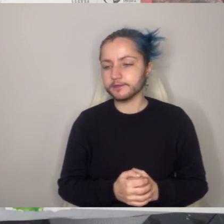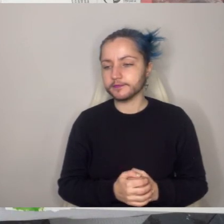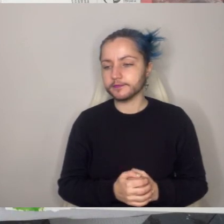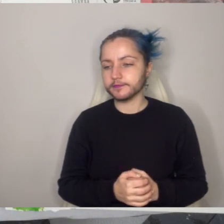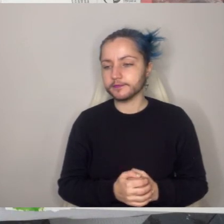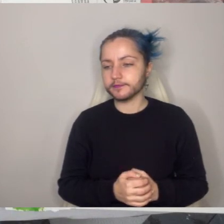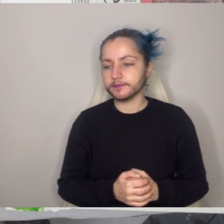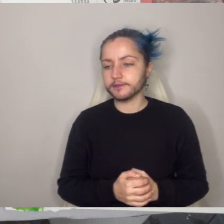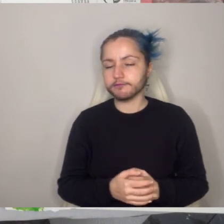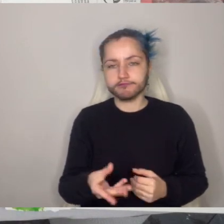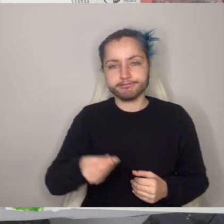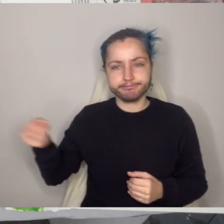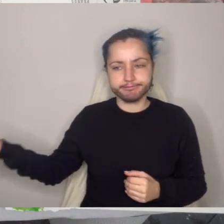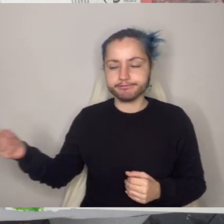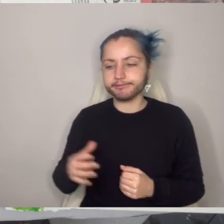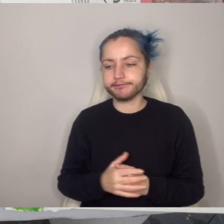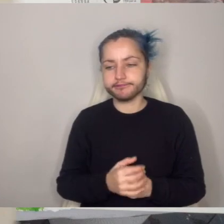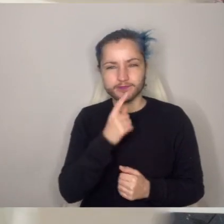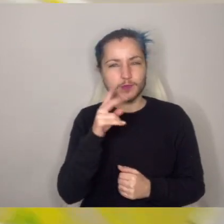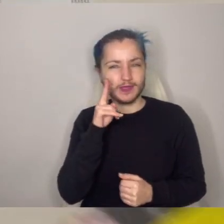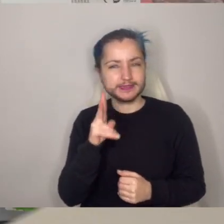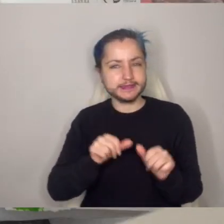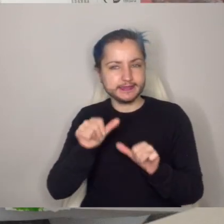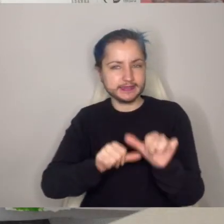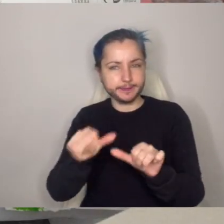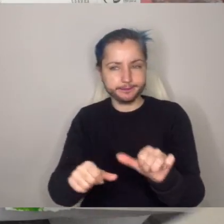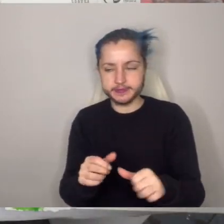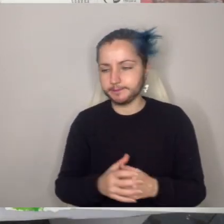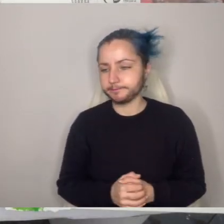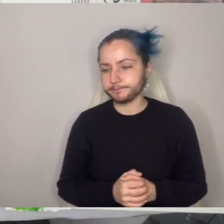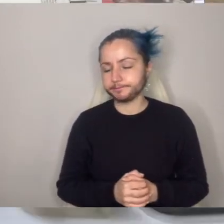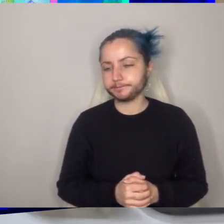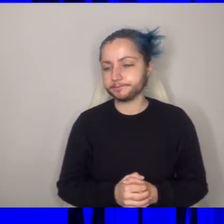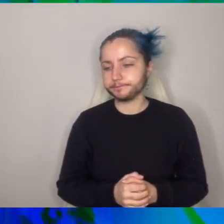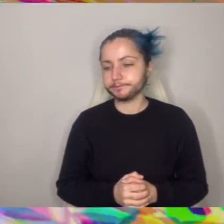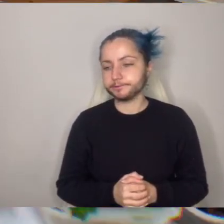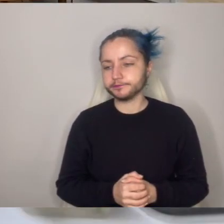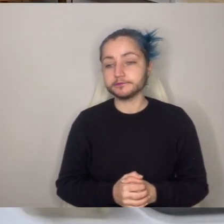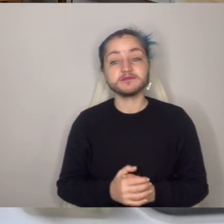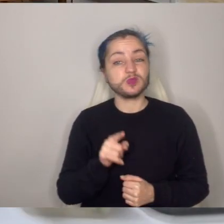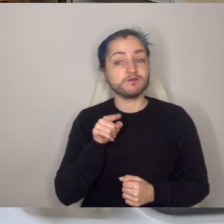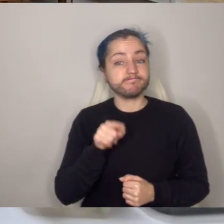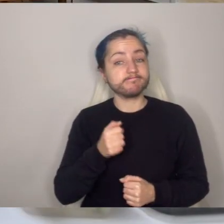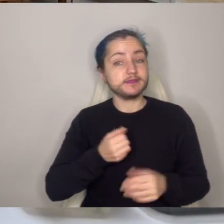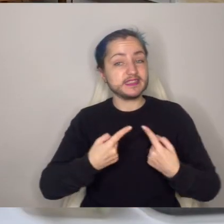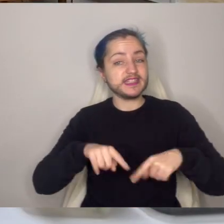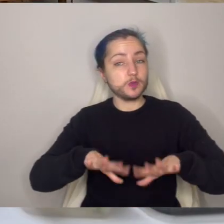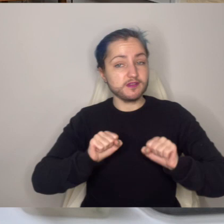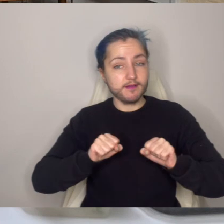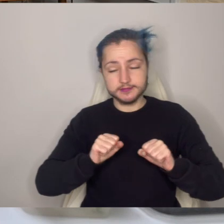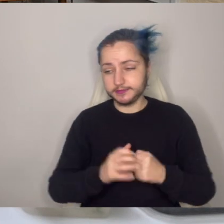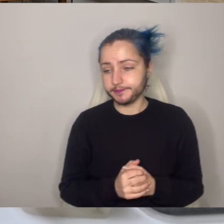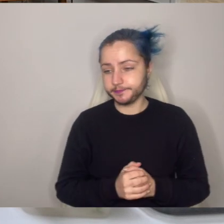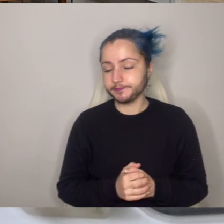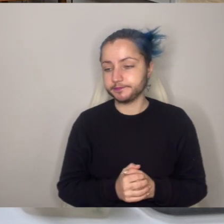Take that one away. I'm going to move that so you can see what I'm doing here. So this is the start of our